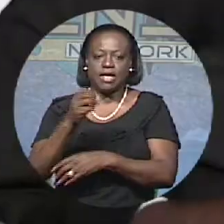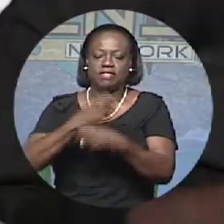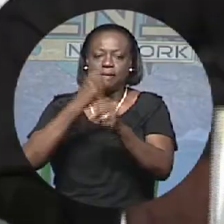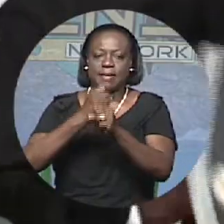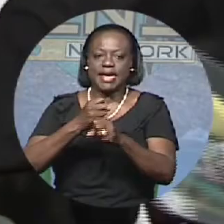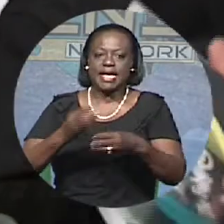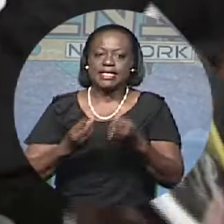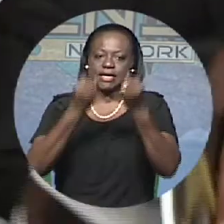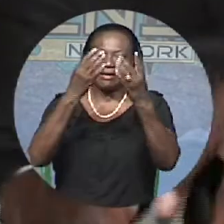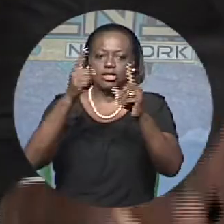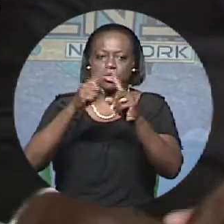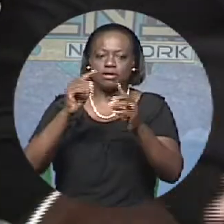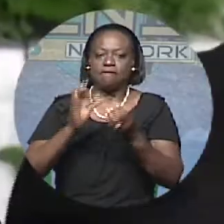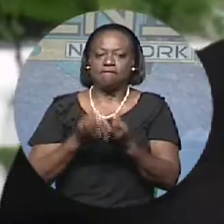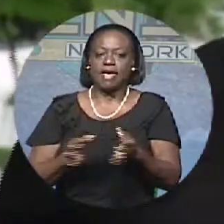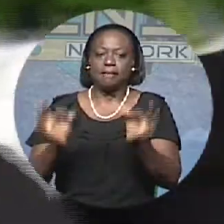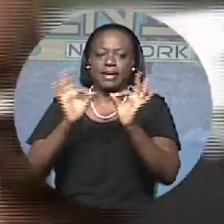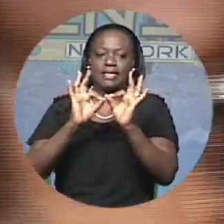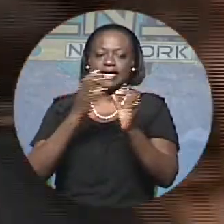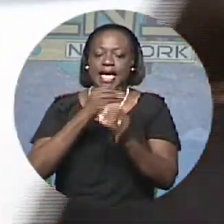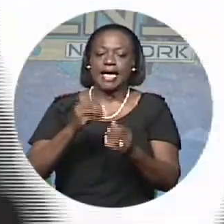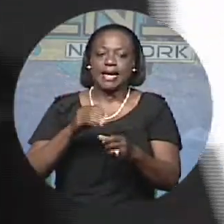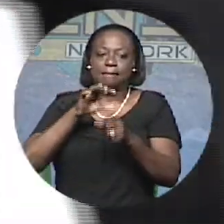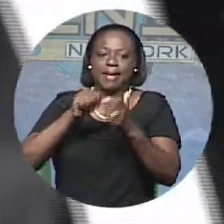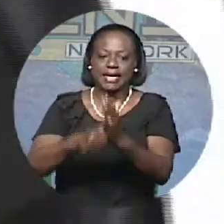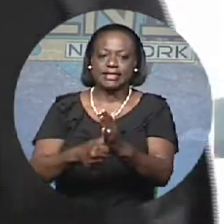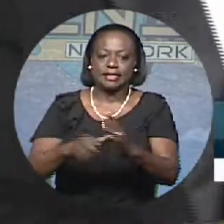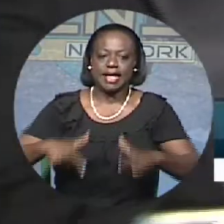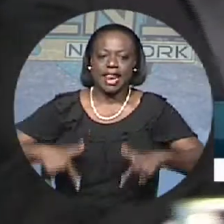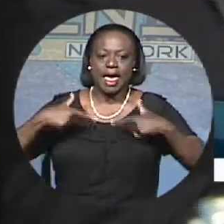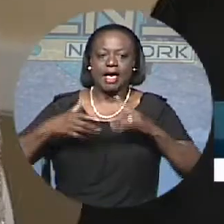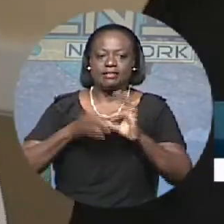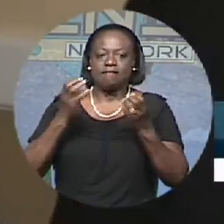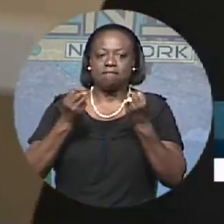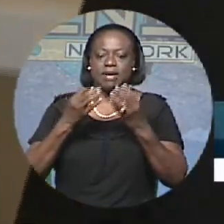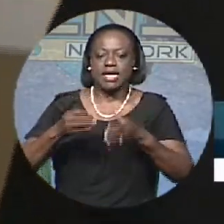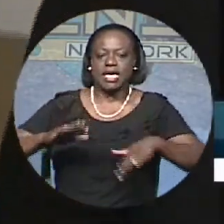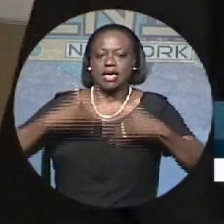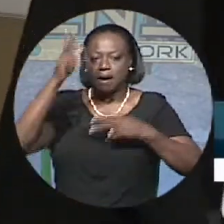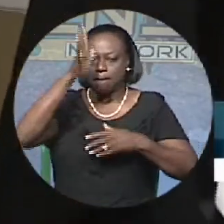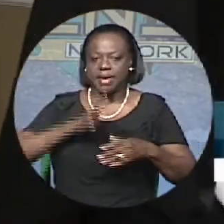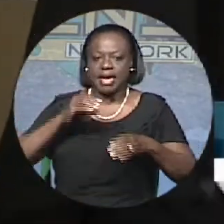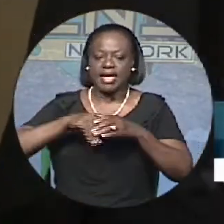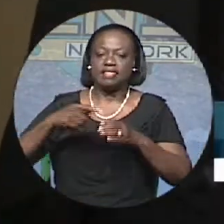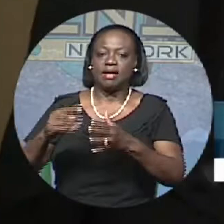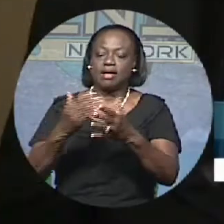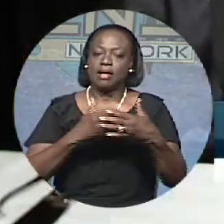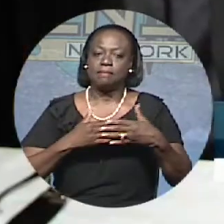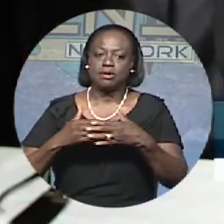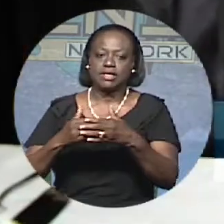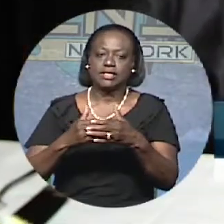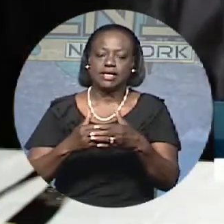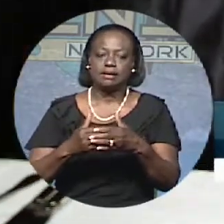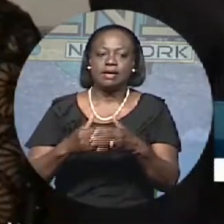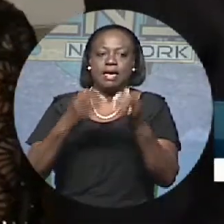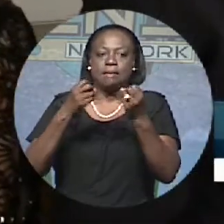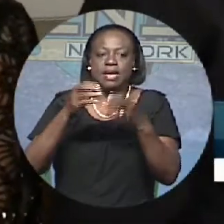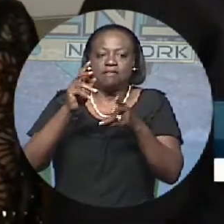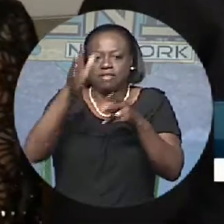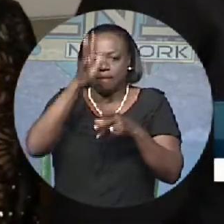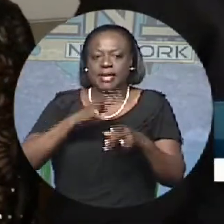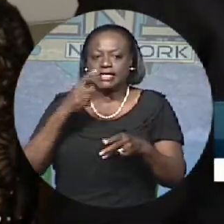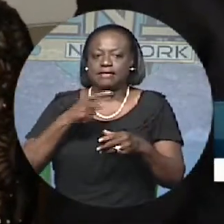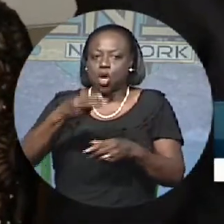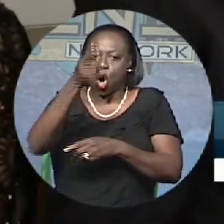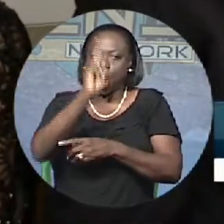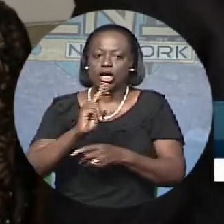families, but who have impacted the lives of hundreds of young Bahamian men in their communities. A few of the honorees say they are thrilled to be recognized in such a